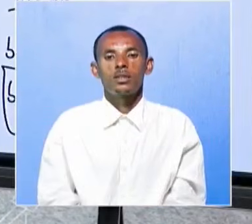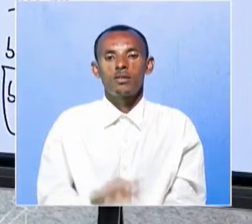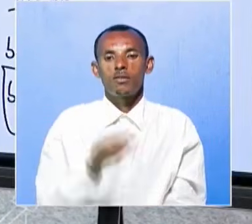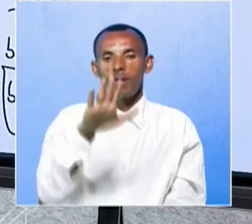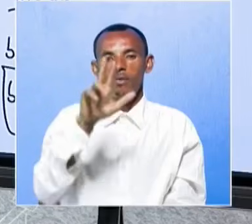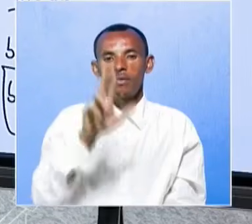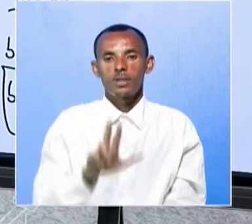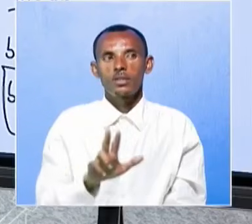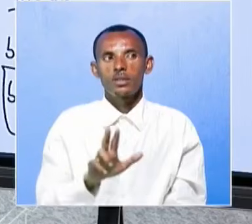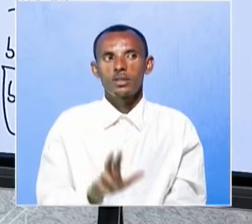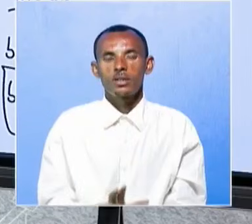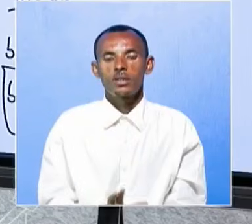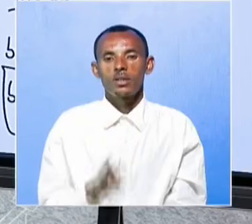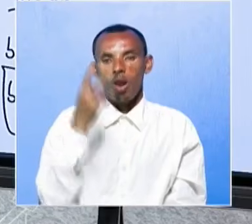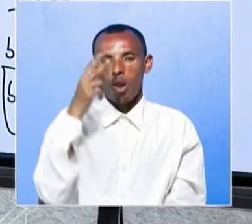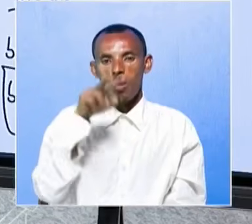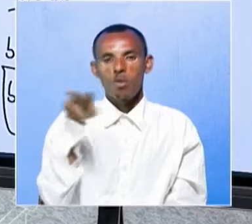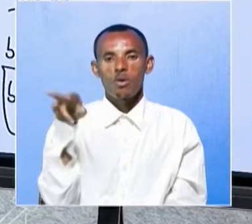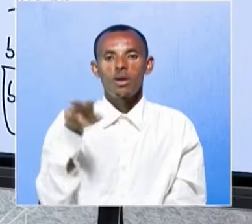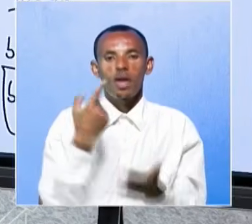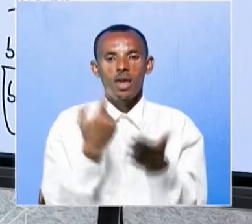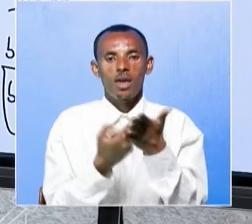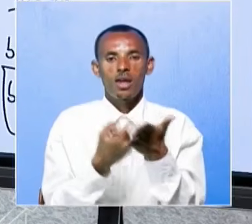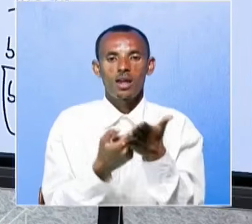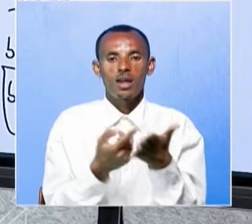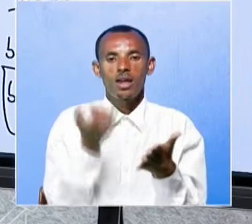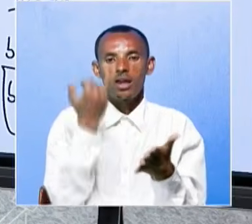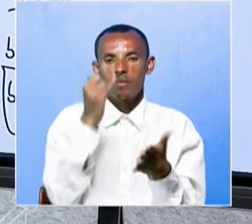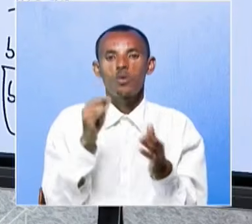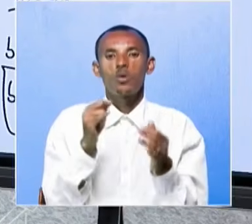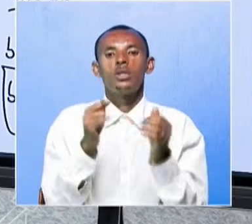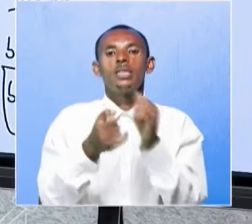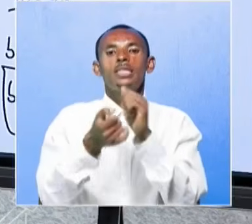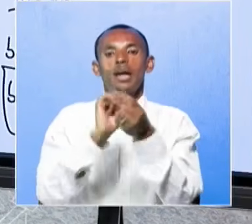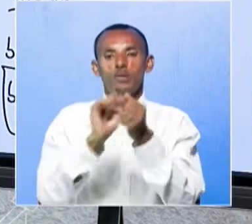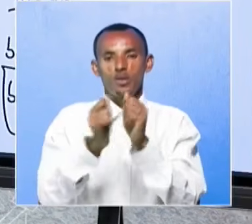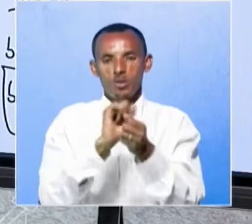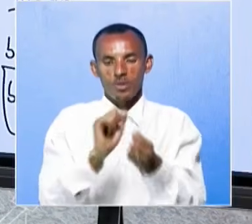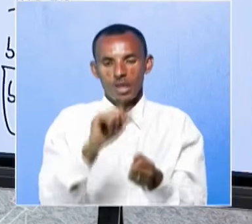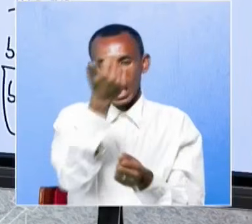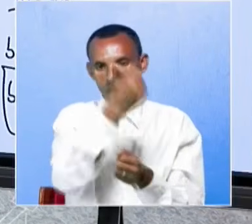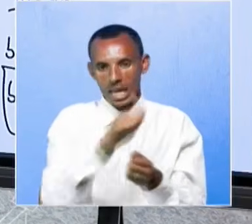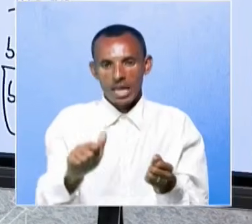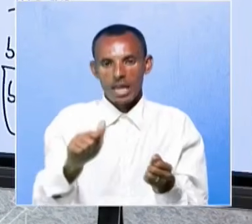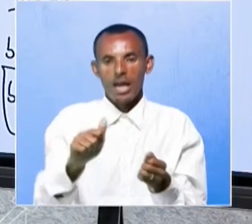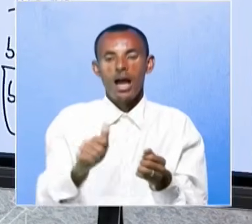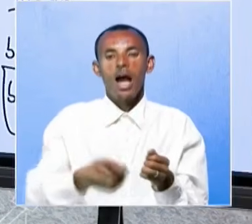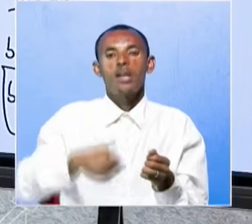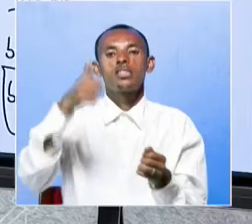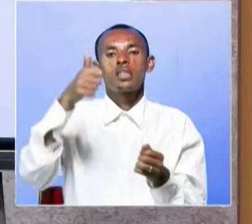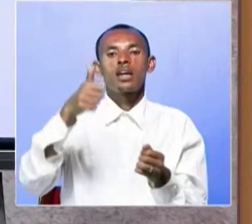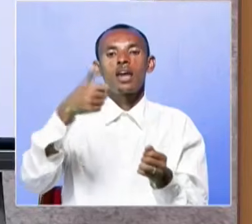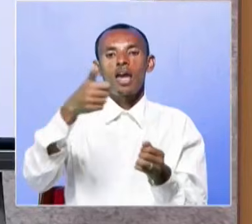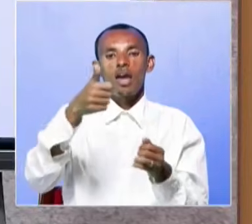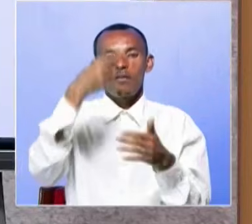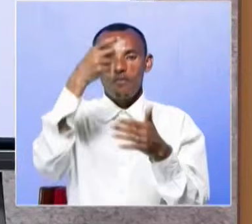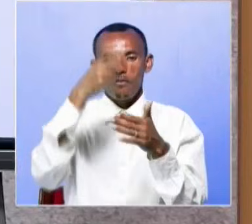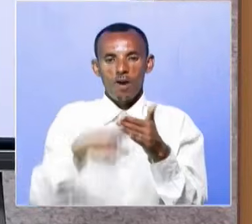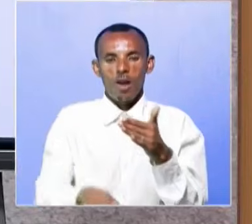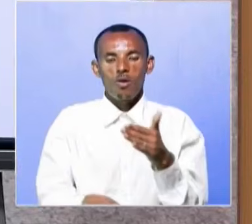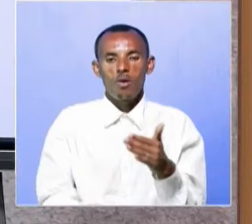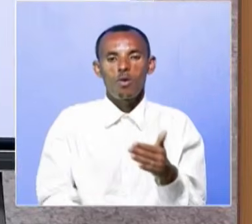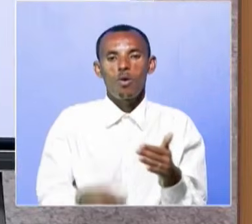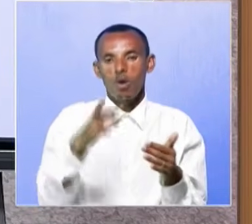3. Look, here, if you substitute any other a value or any other